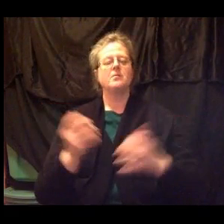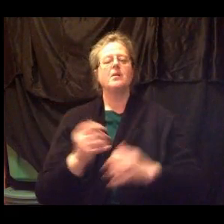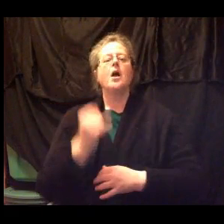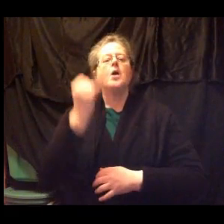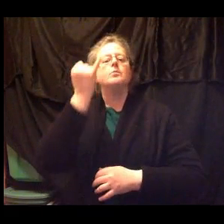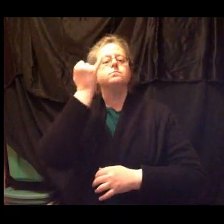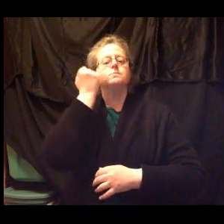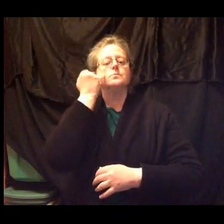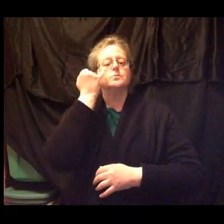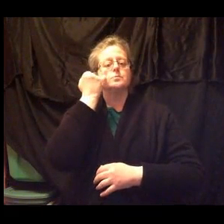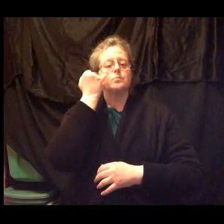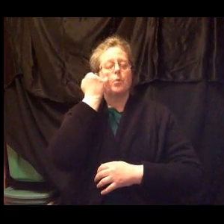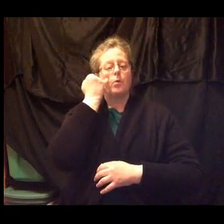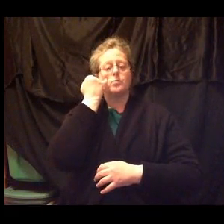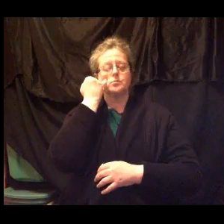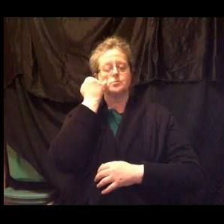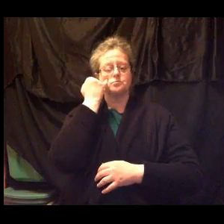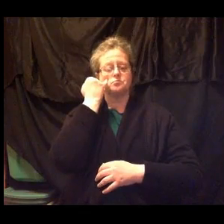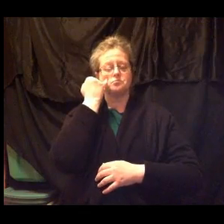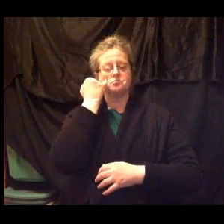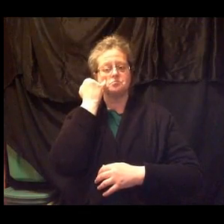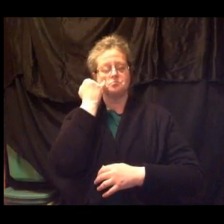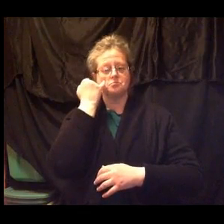said, locate